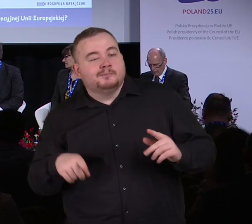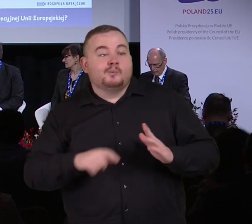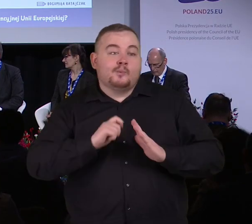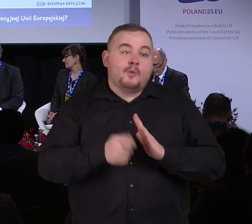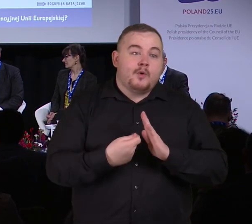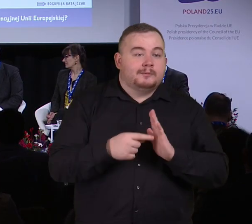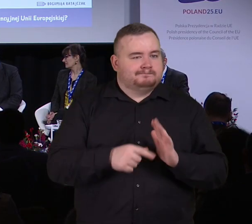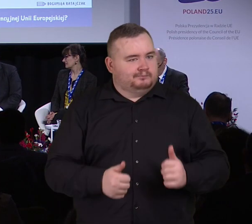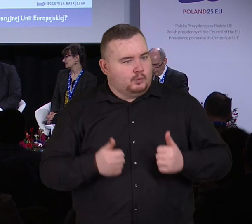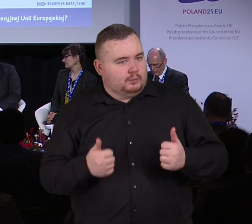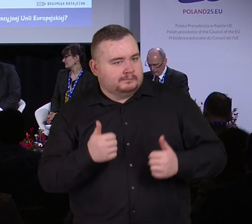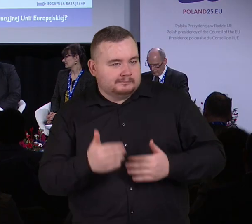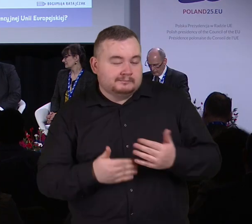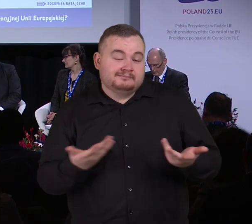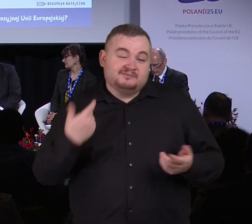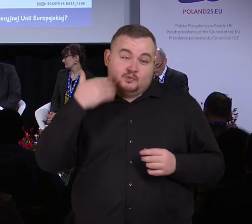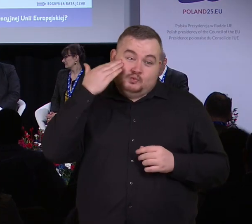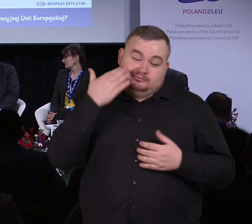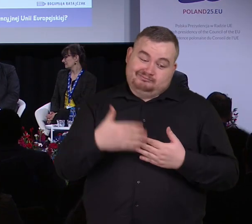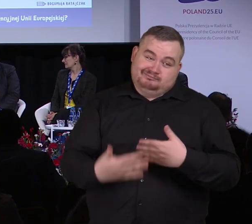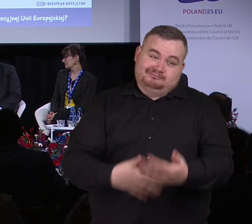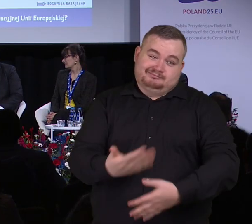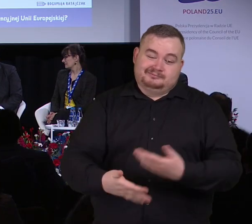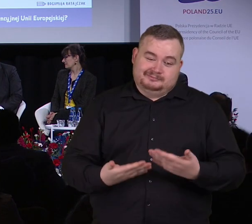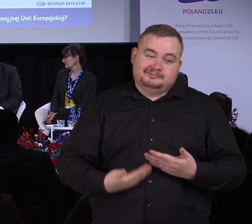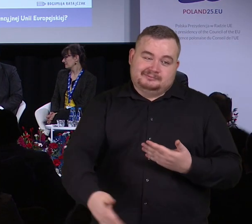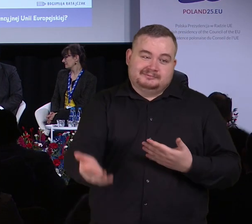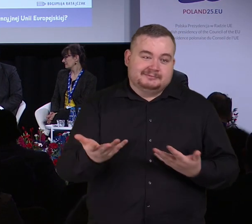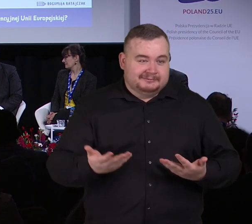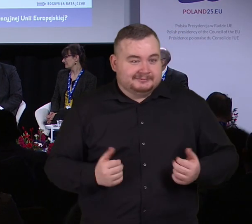with this region and with the current situation. Now we are going